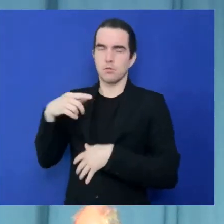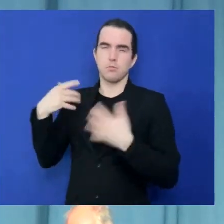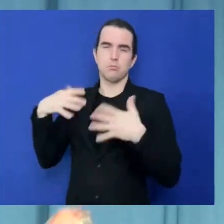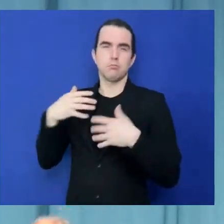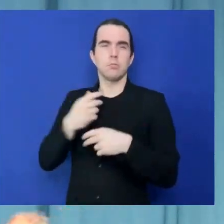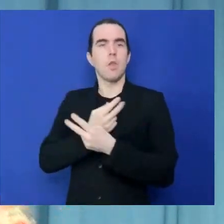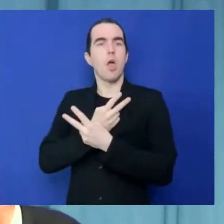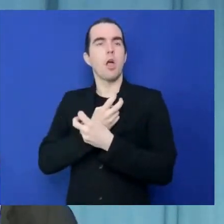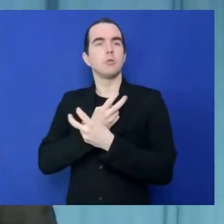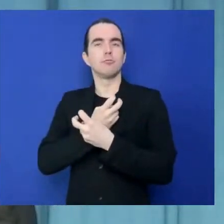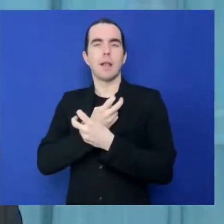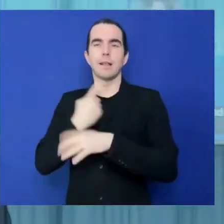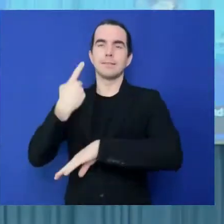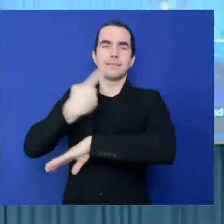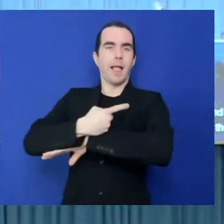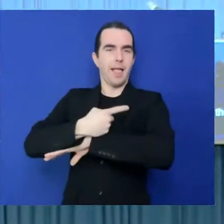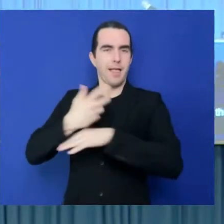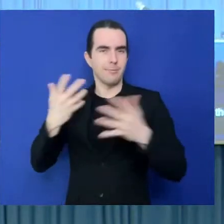Essl.